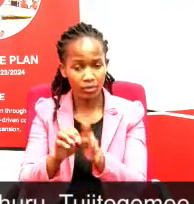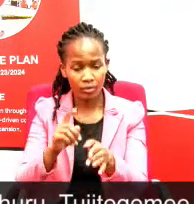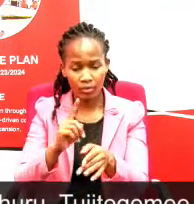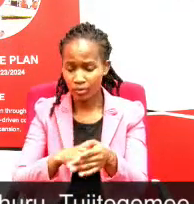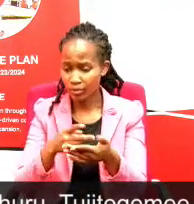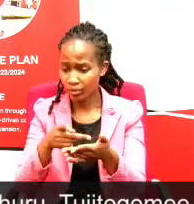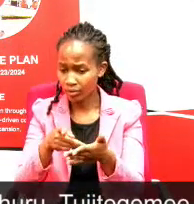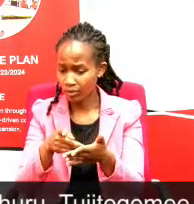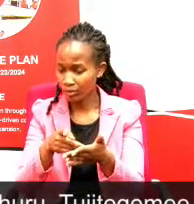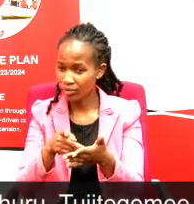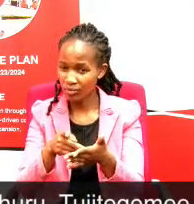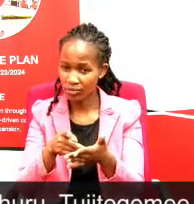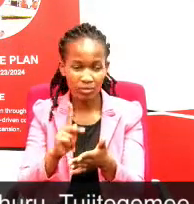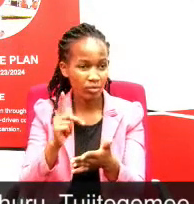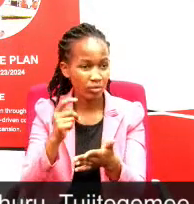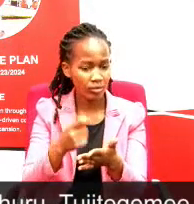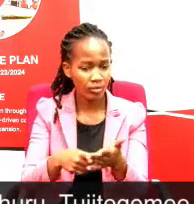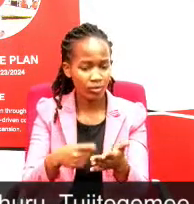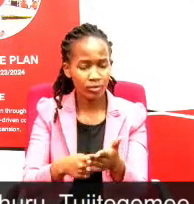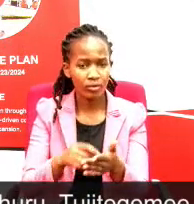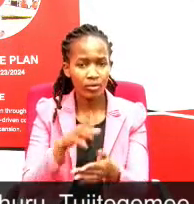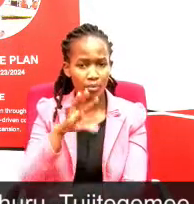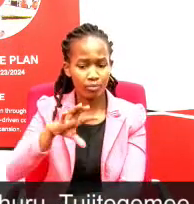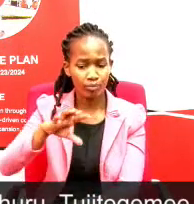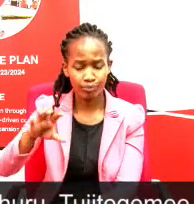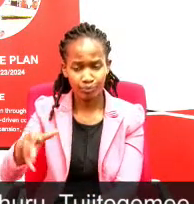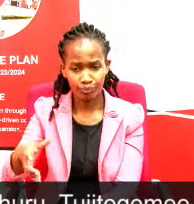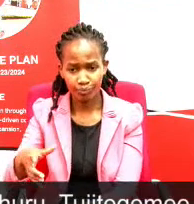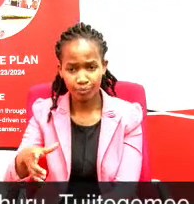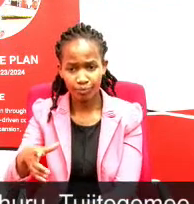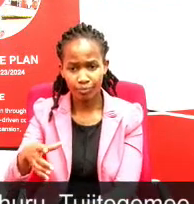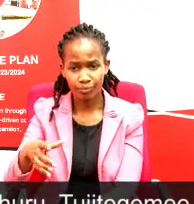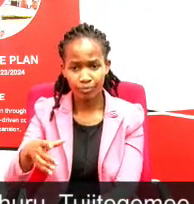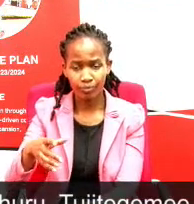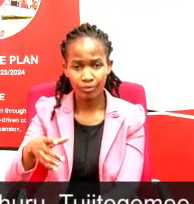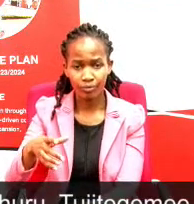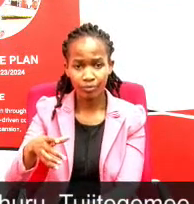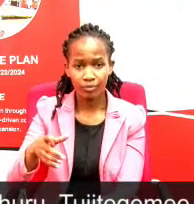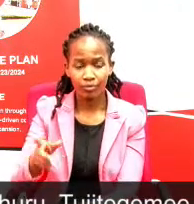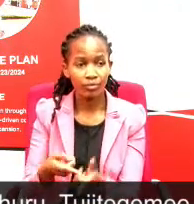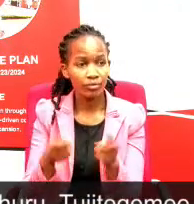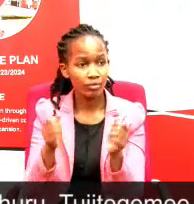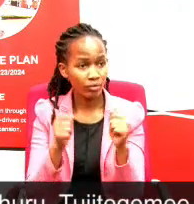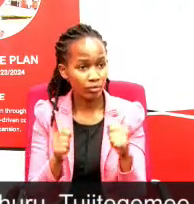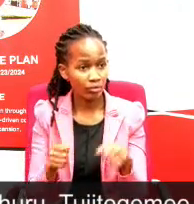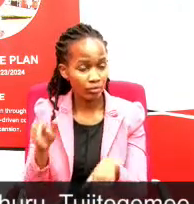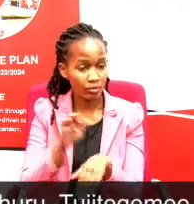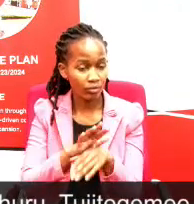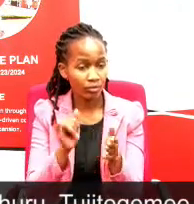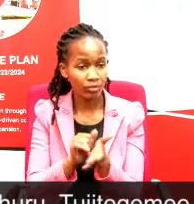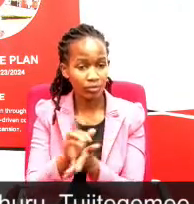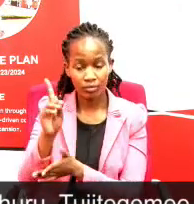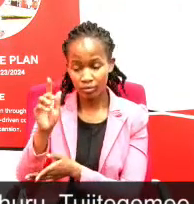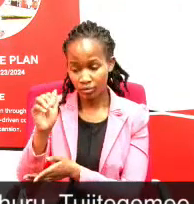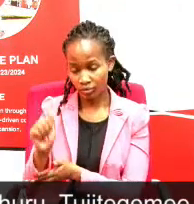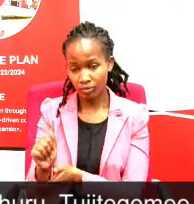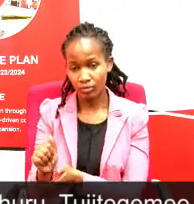are paid by county governments or any payment is made through them, we are able to get the data